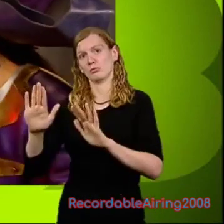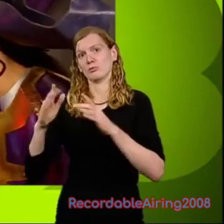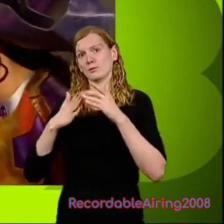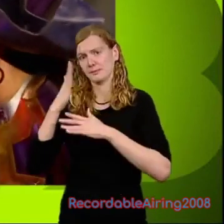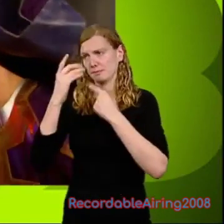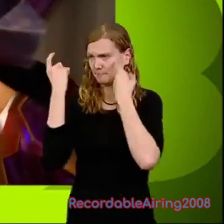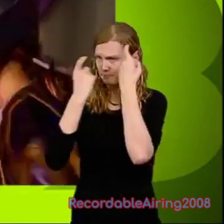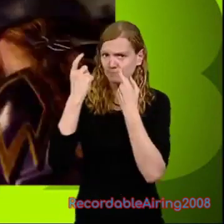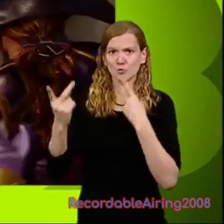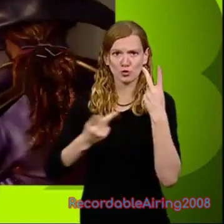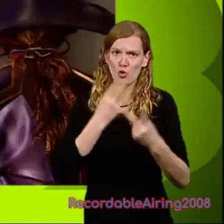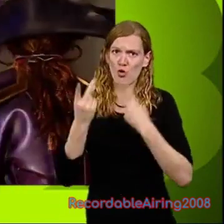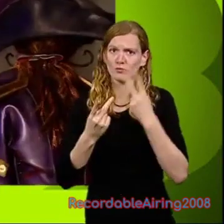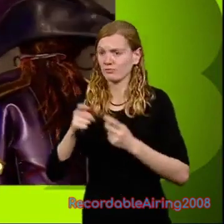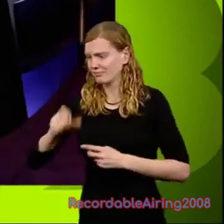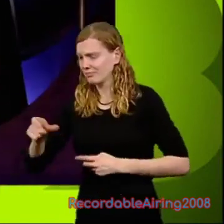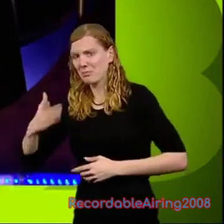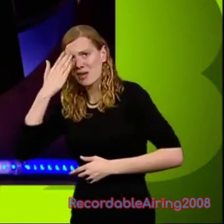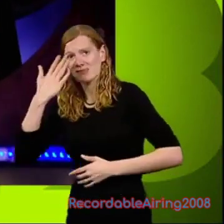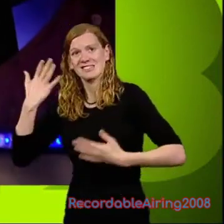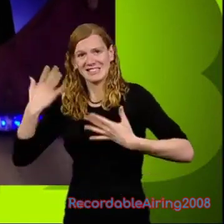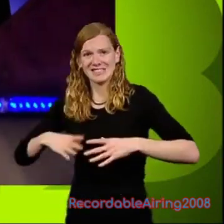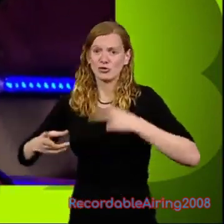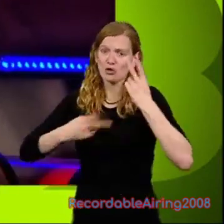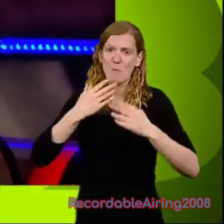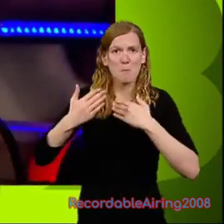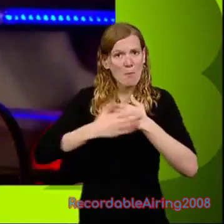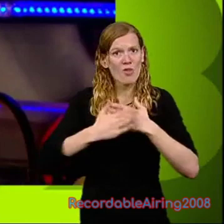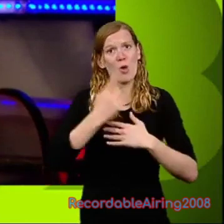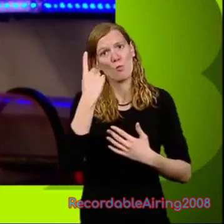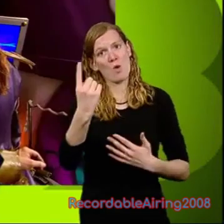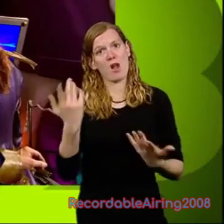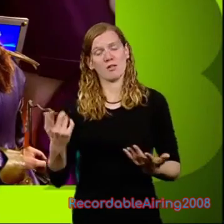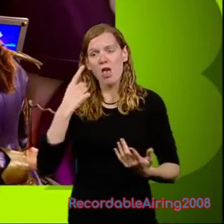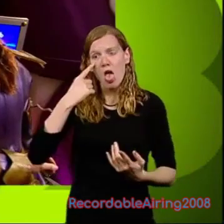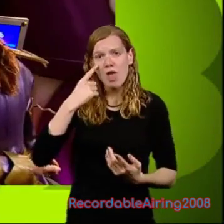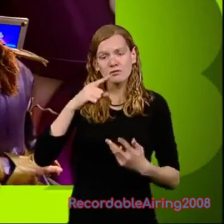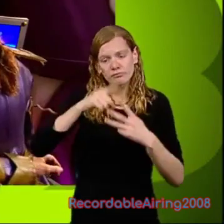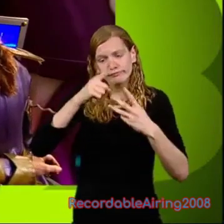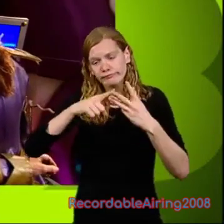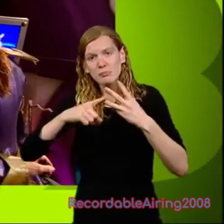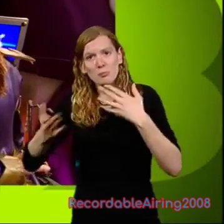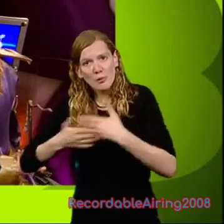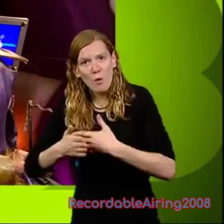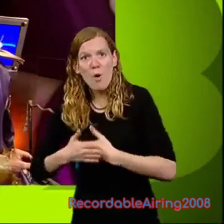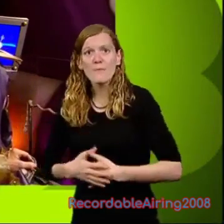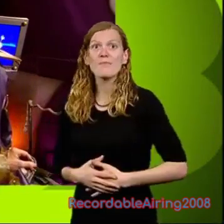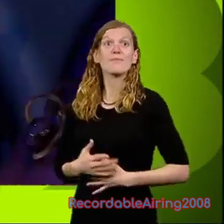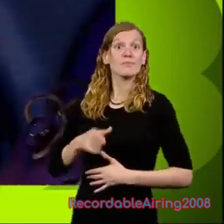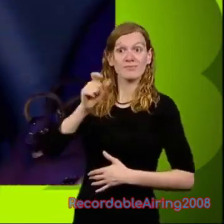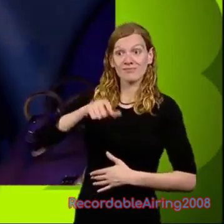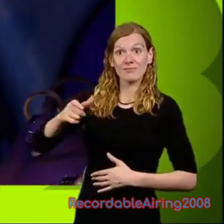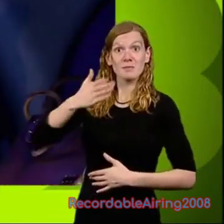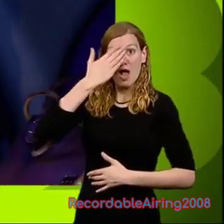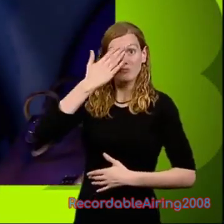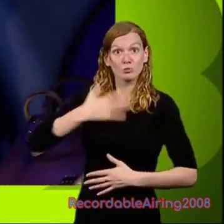to spin around to. Did you say the pirate posse wants to spin around? You think they'd like to buy some hula hoops?